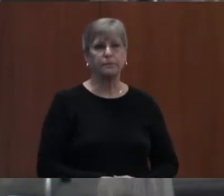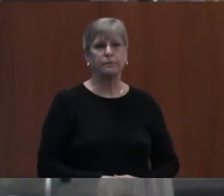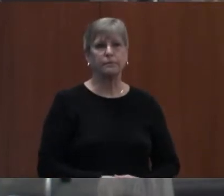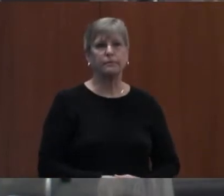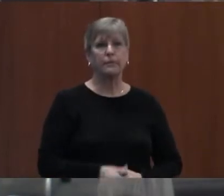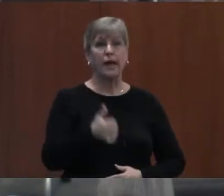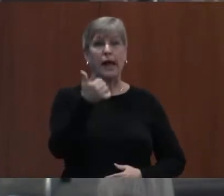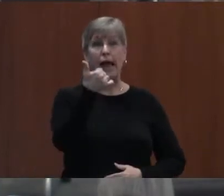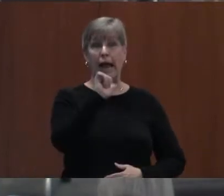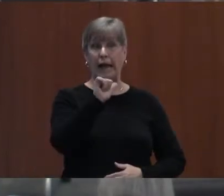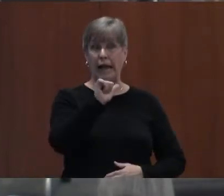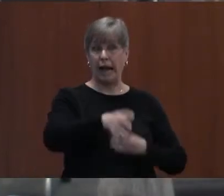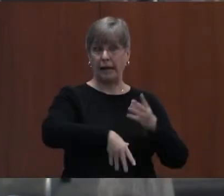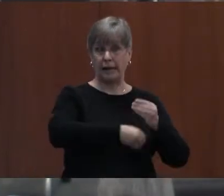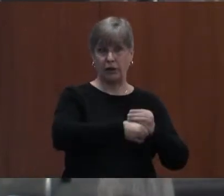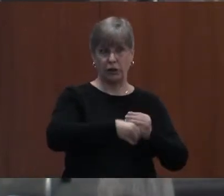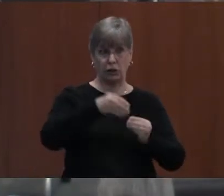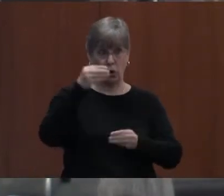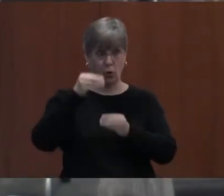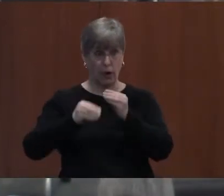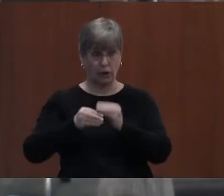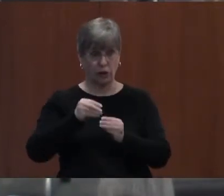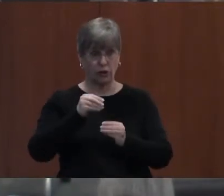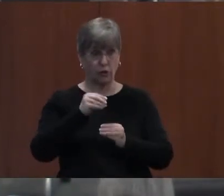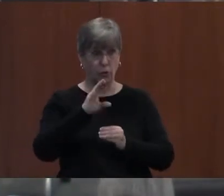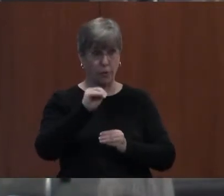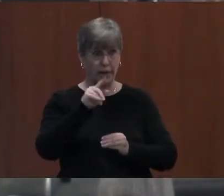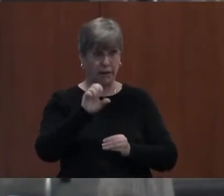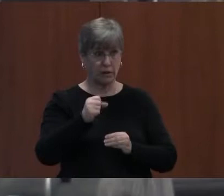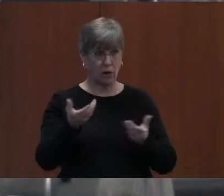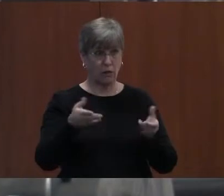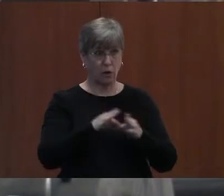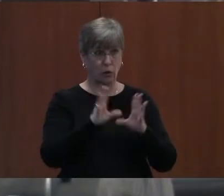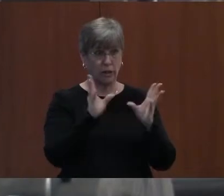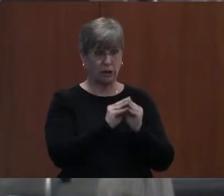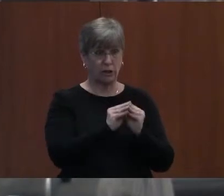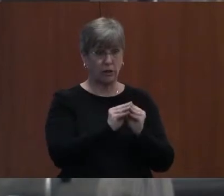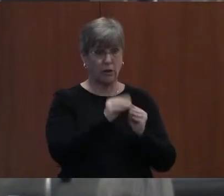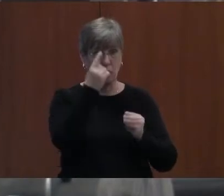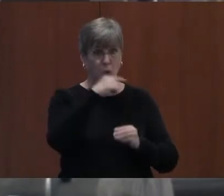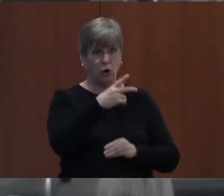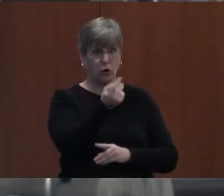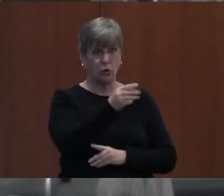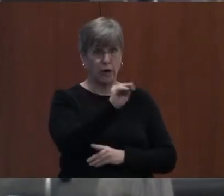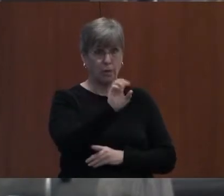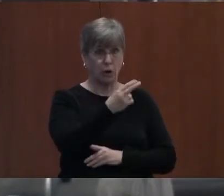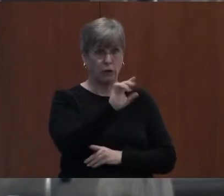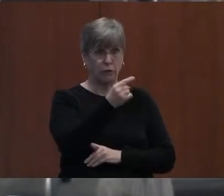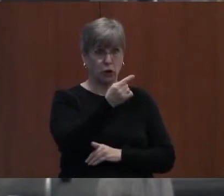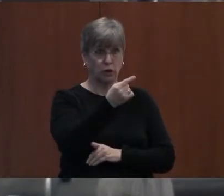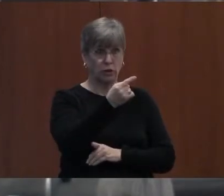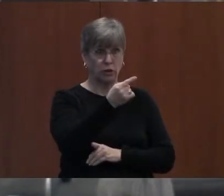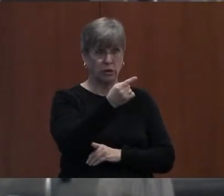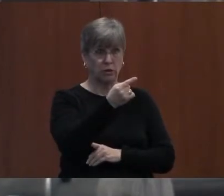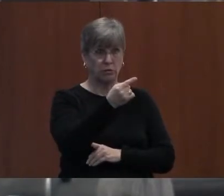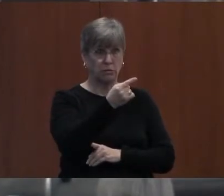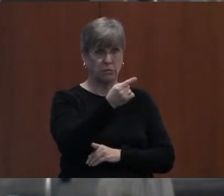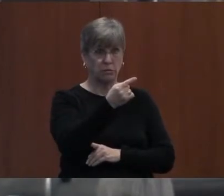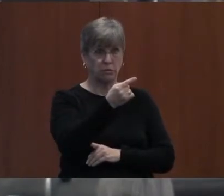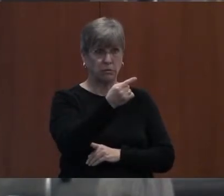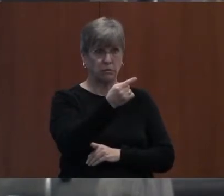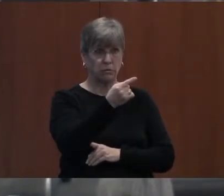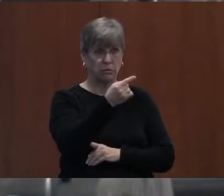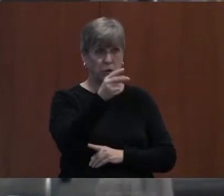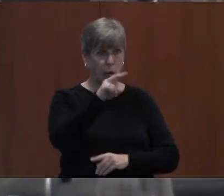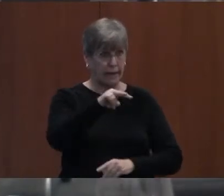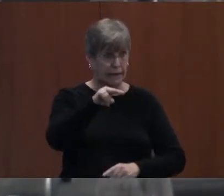Any additions or corrections to the minutes of the closed session dated Tuesday, March 1st? 2021 or 2022?